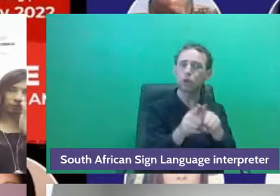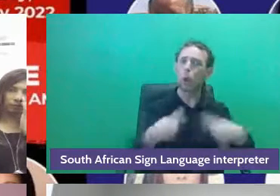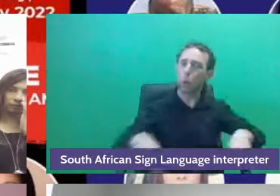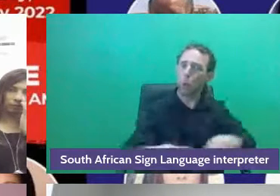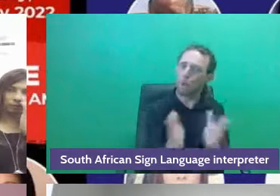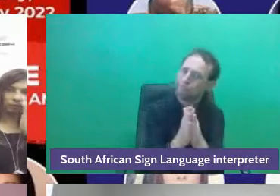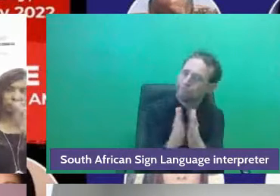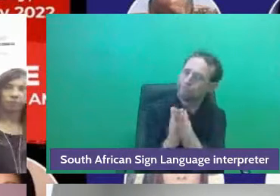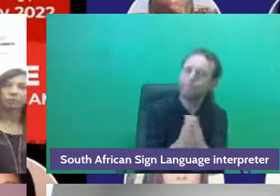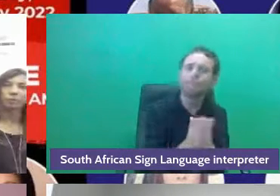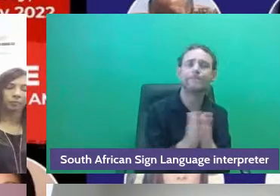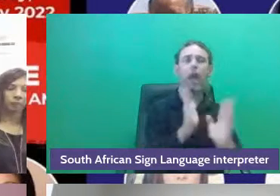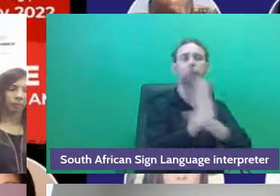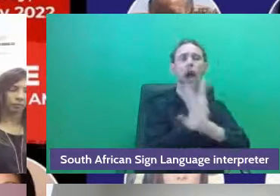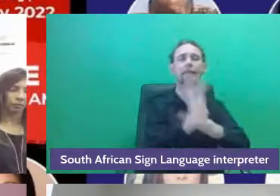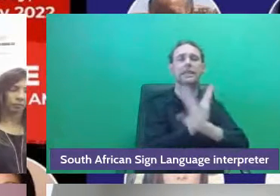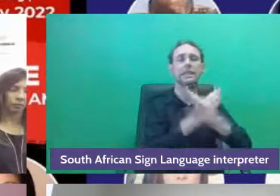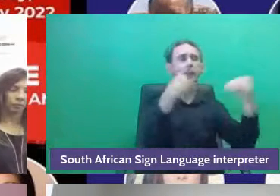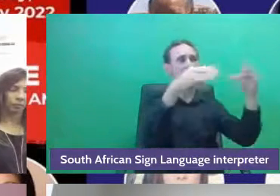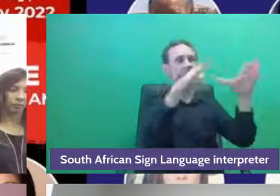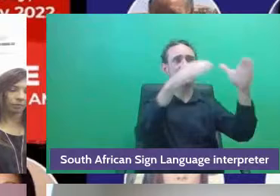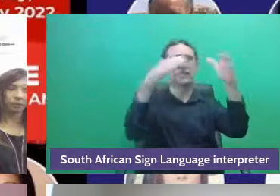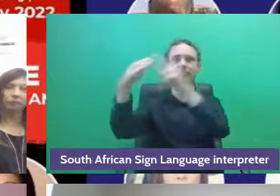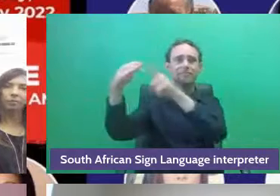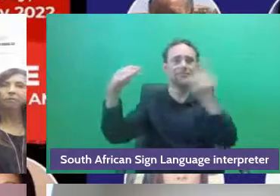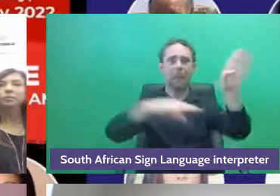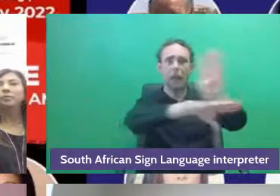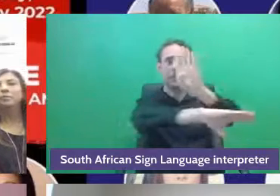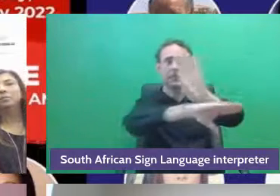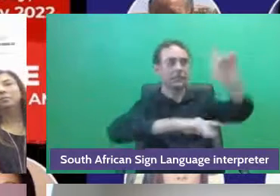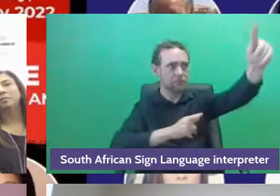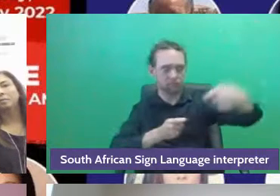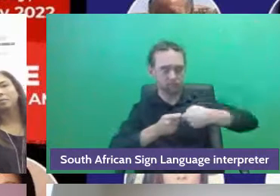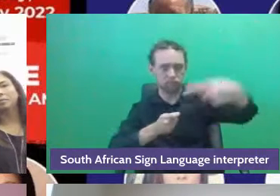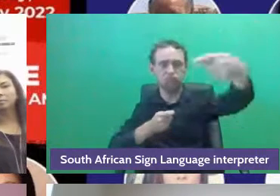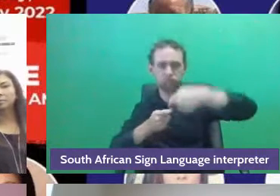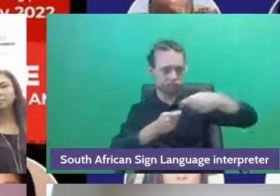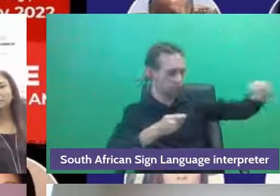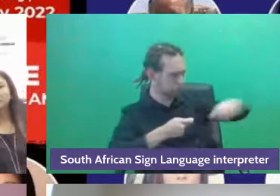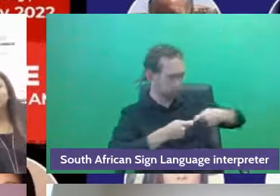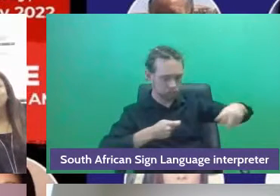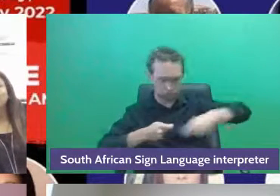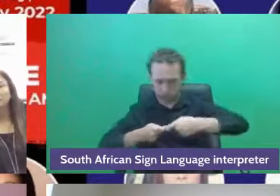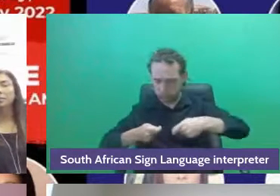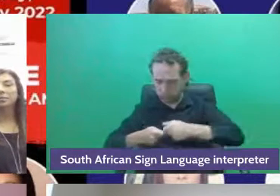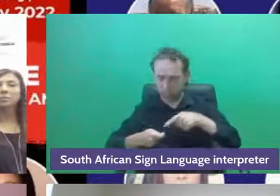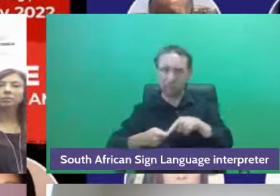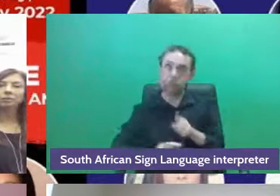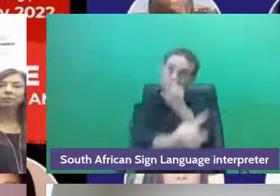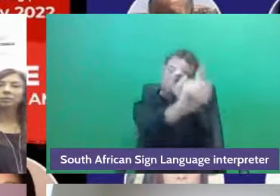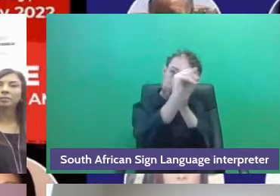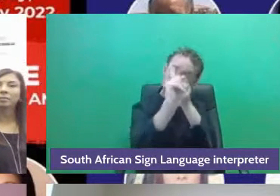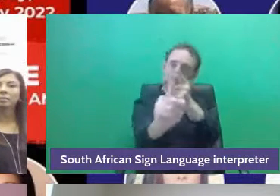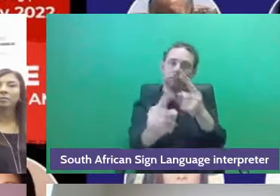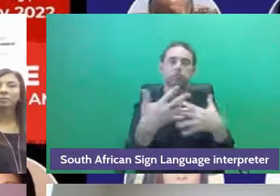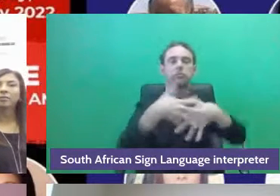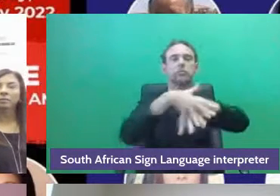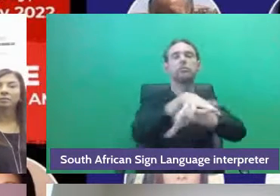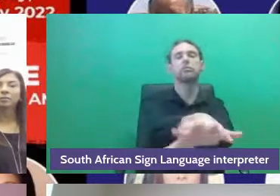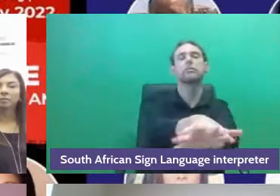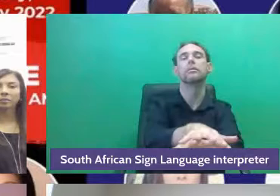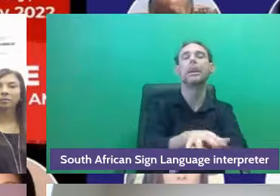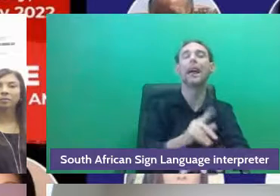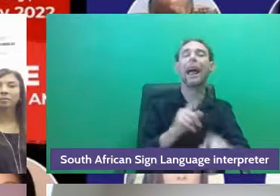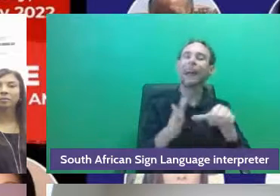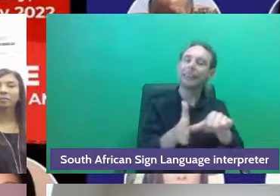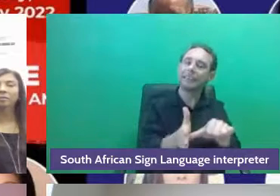around disability justice and disability inclusion, and for them to be intentional about hiring persons with disabilities